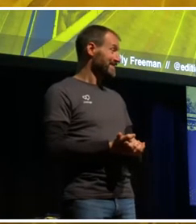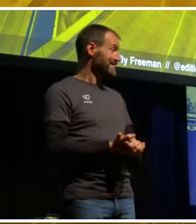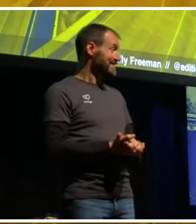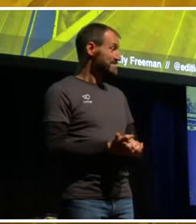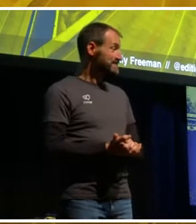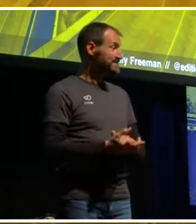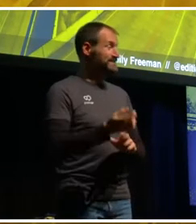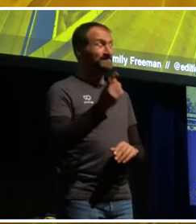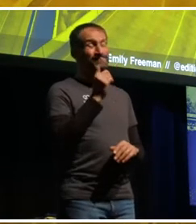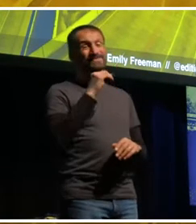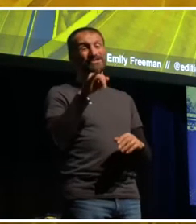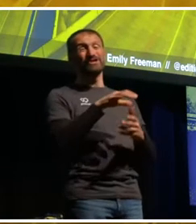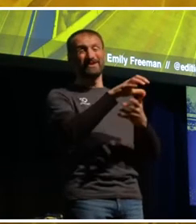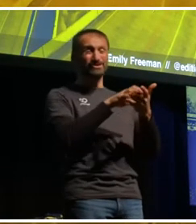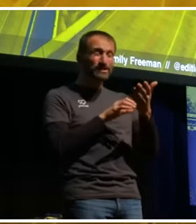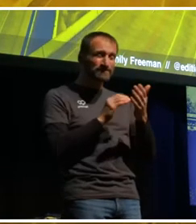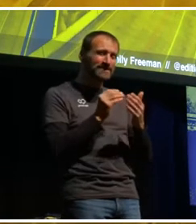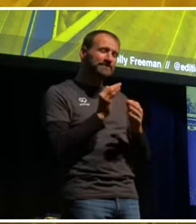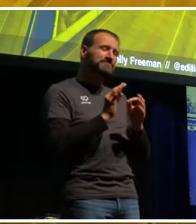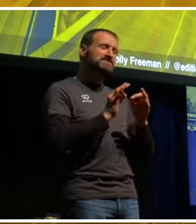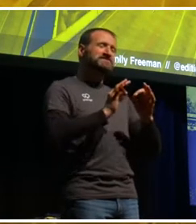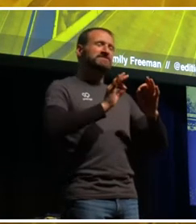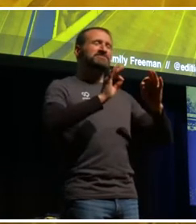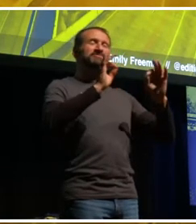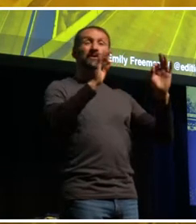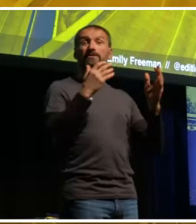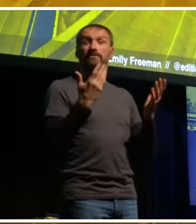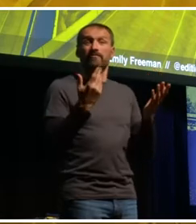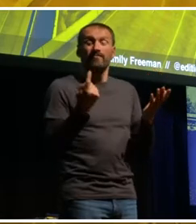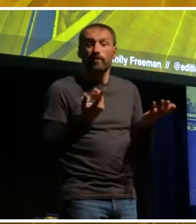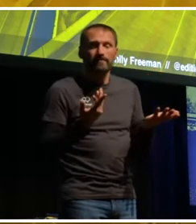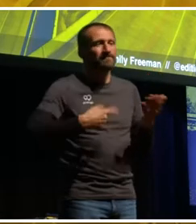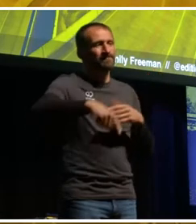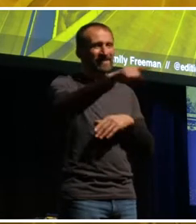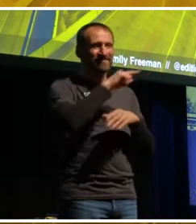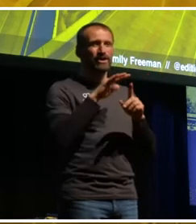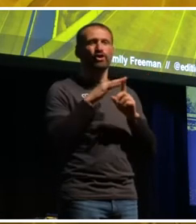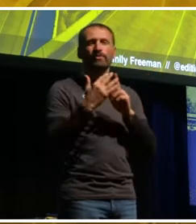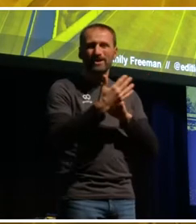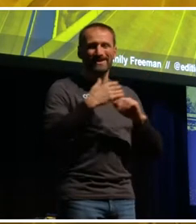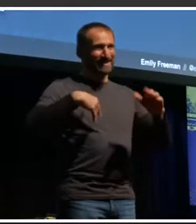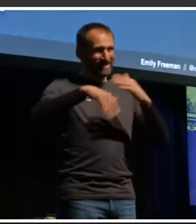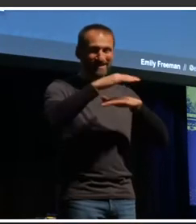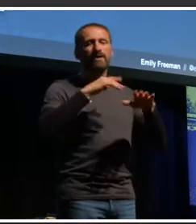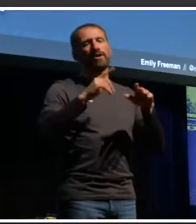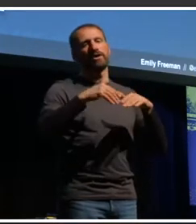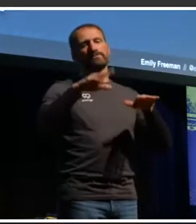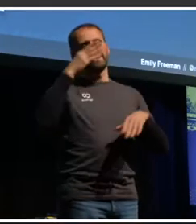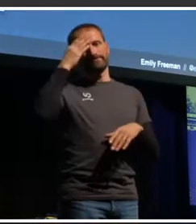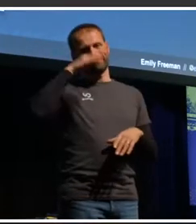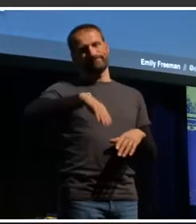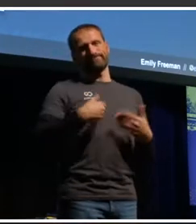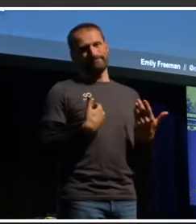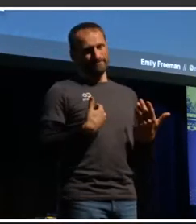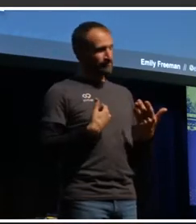The reason JavaScript has improved so much is that we as a community have only gotten smarter. When Margaret Hamilton was